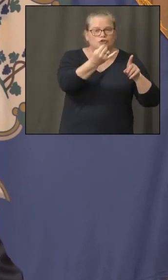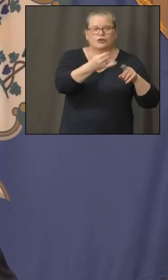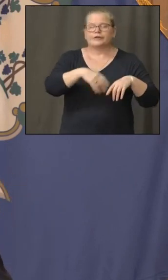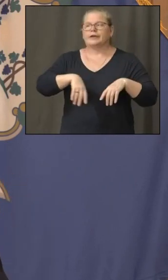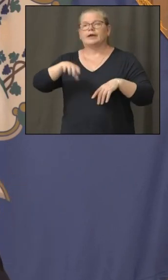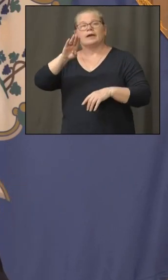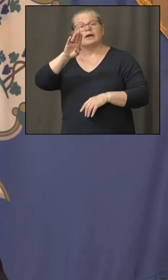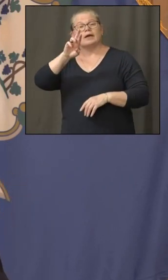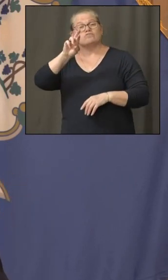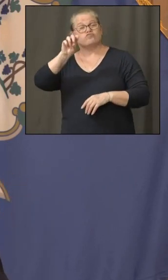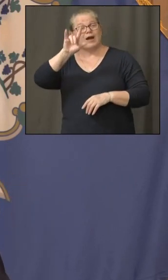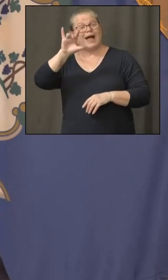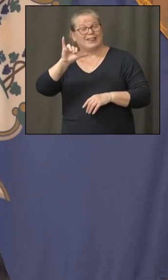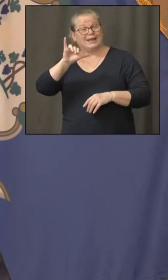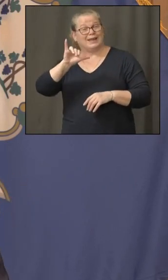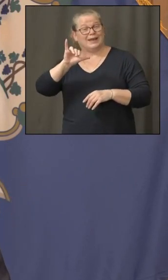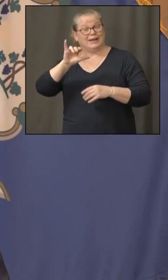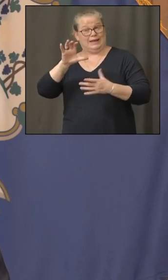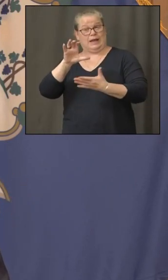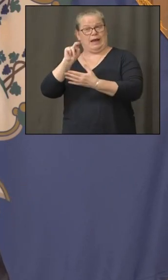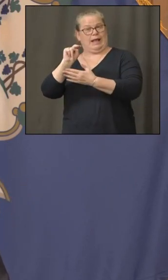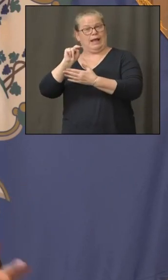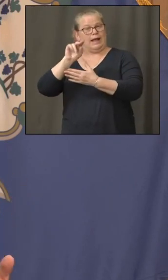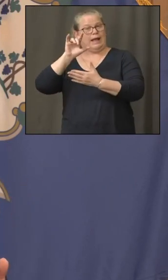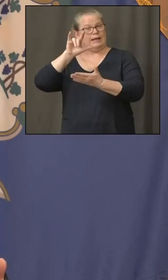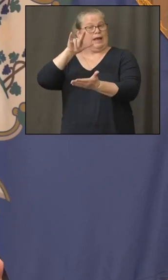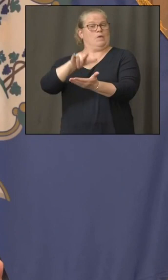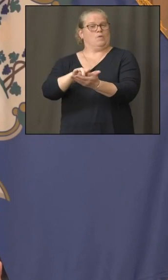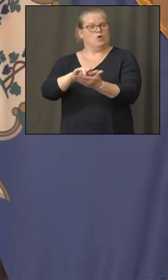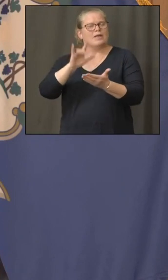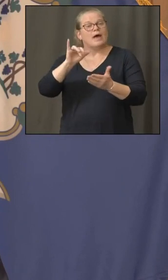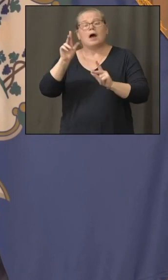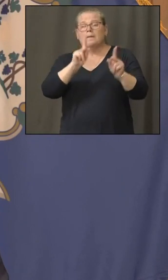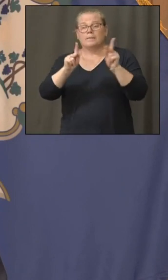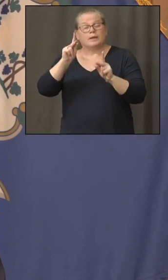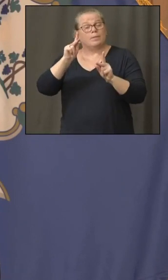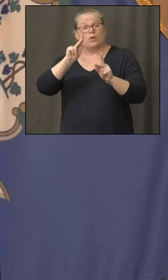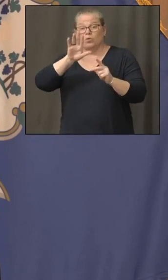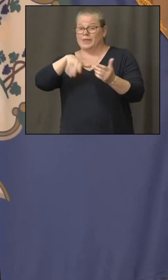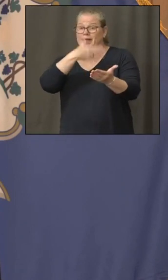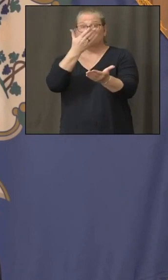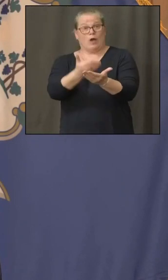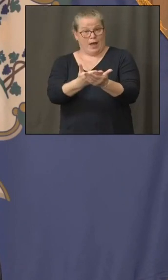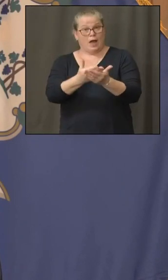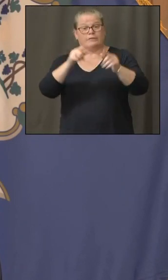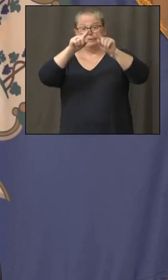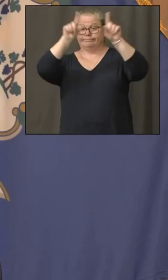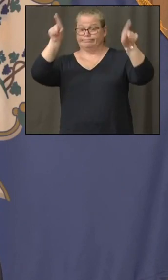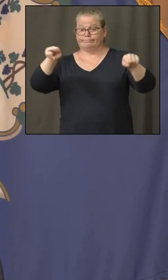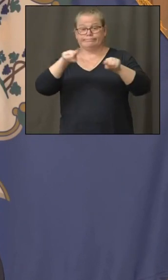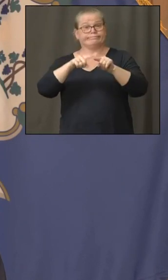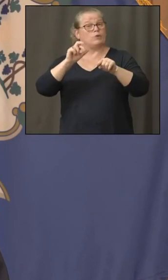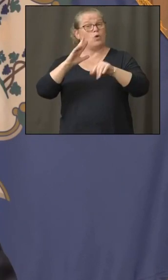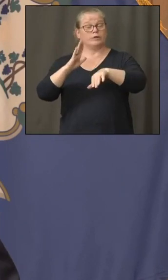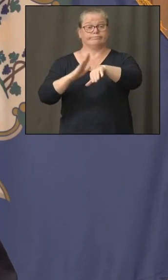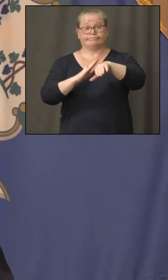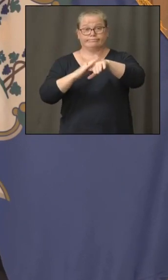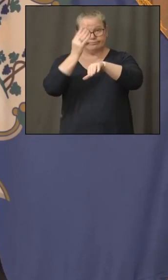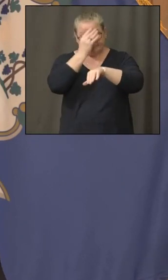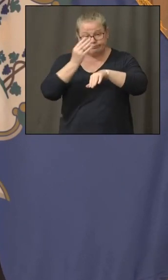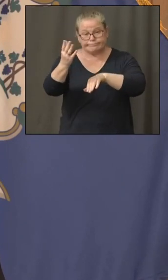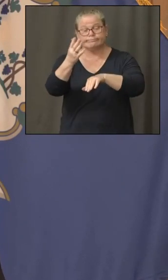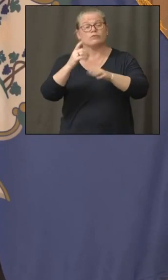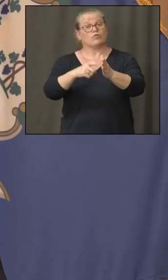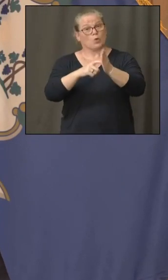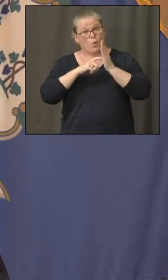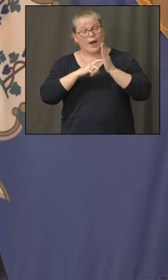highly infected locales, they're required to either self-quarantine and or better show that you've